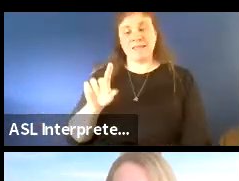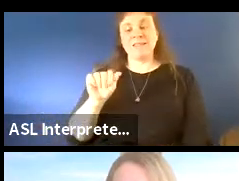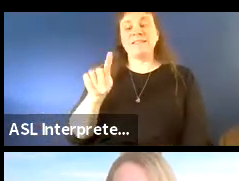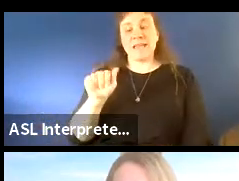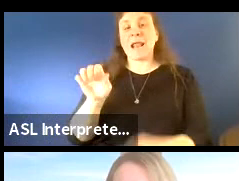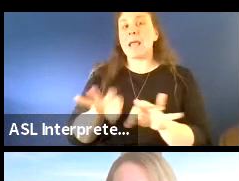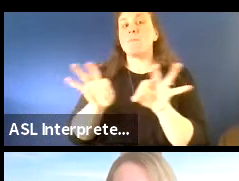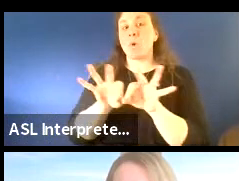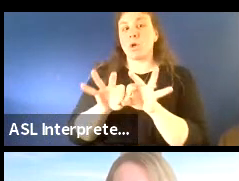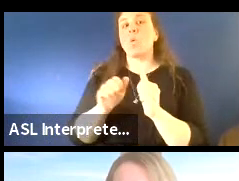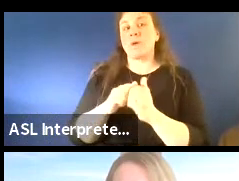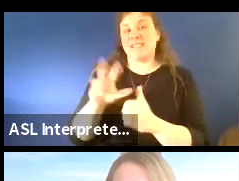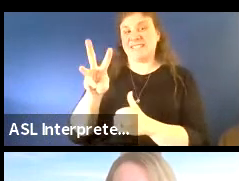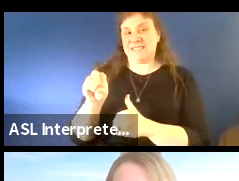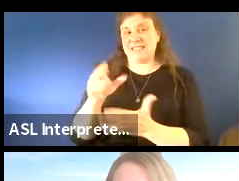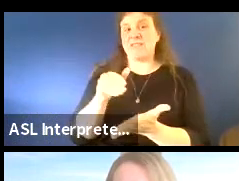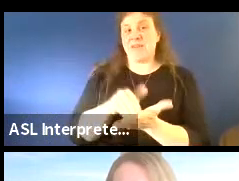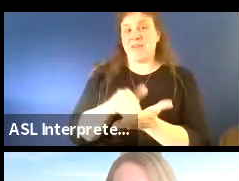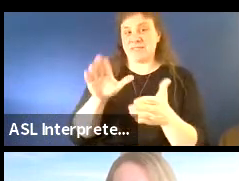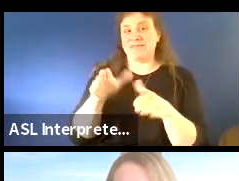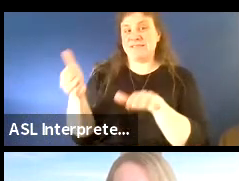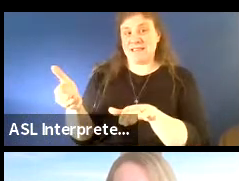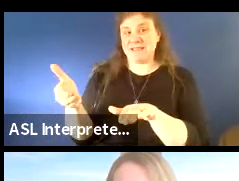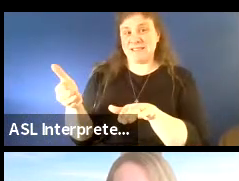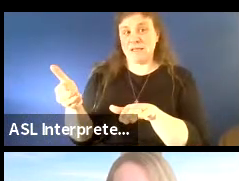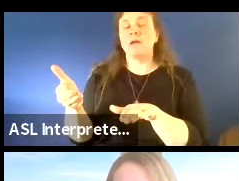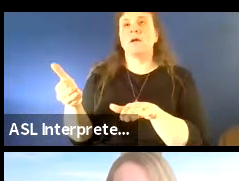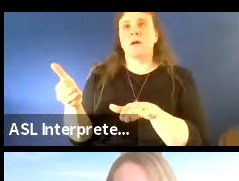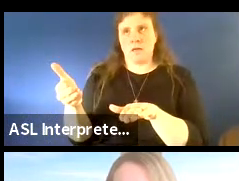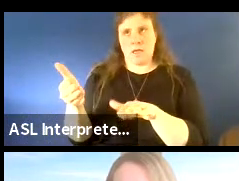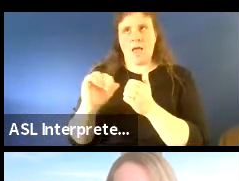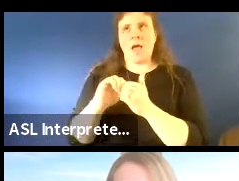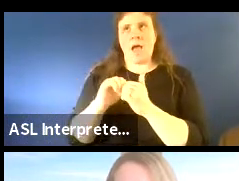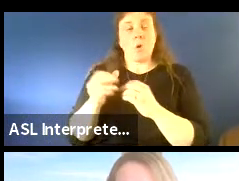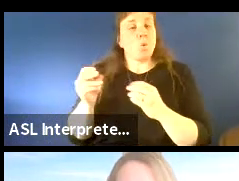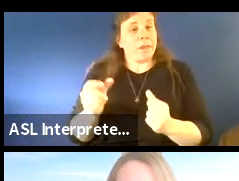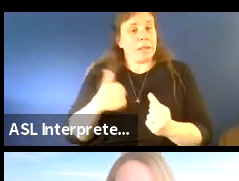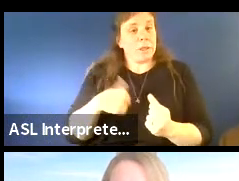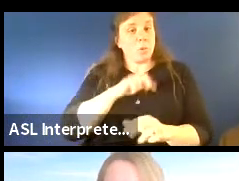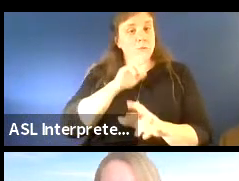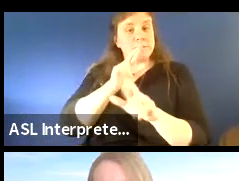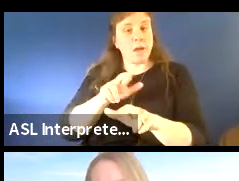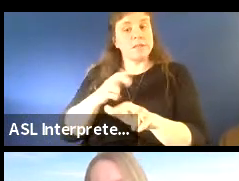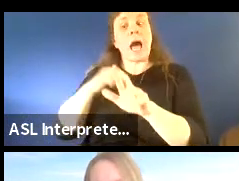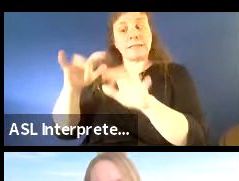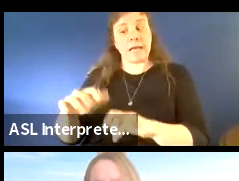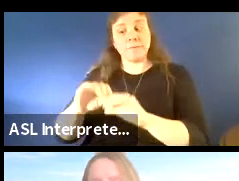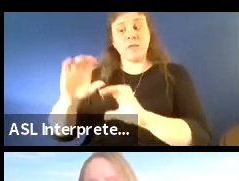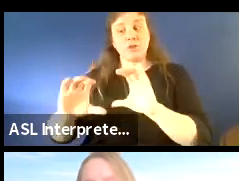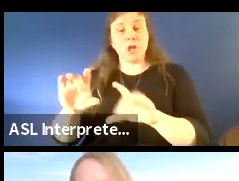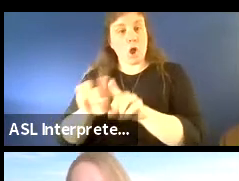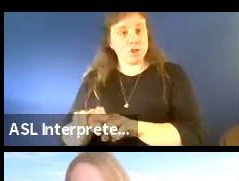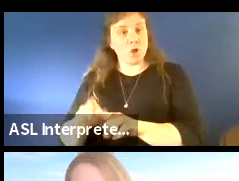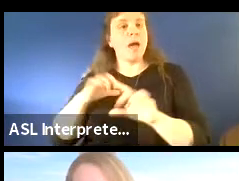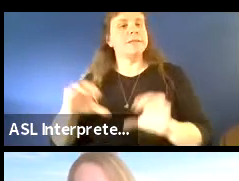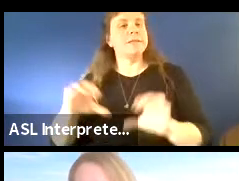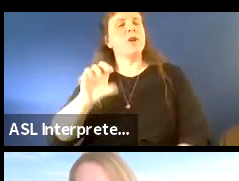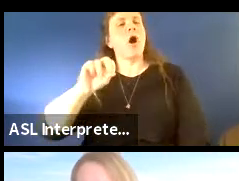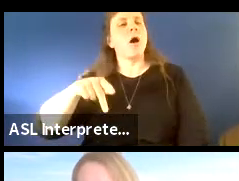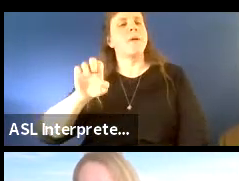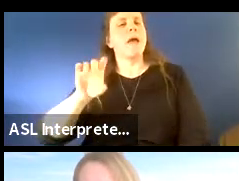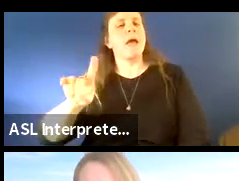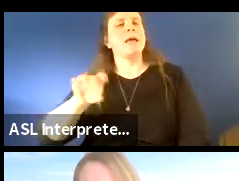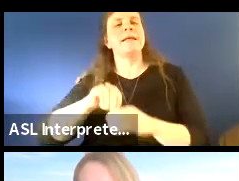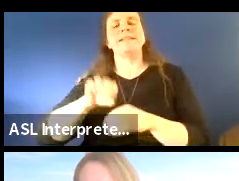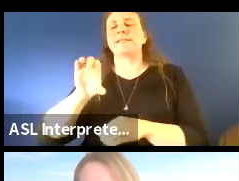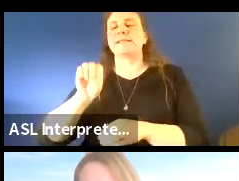deaths in terms of how we respond, how quickly we respond. I put in the chat box also, I did an op-ed in the San Diego Union